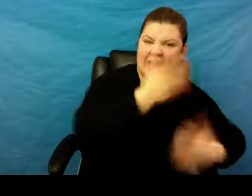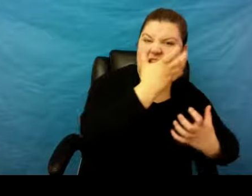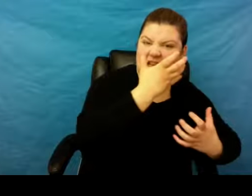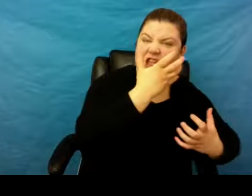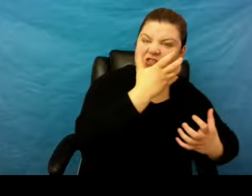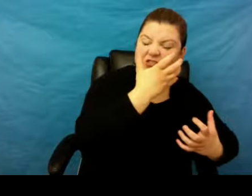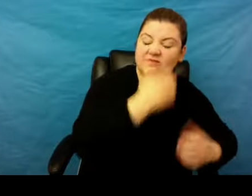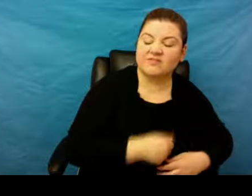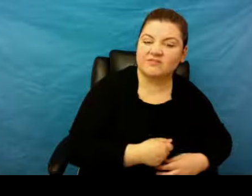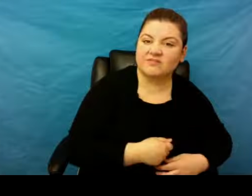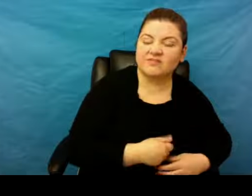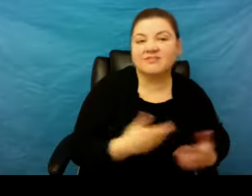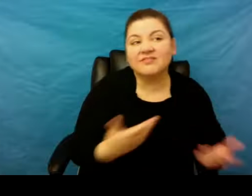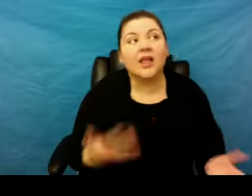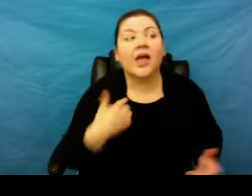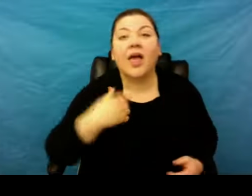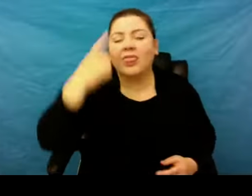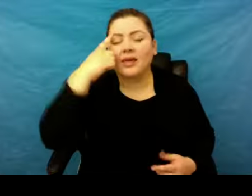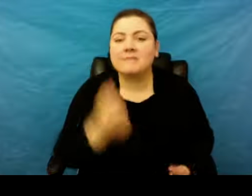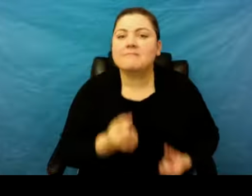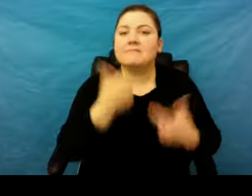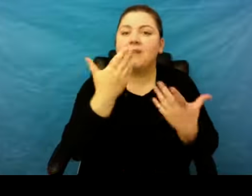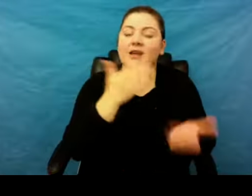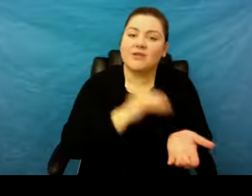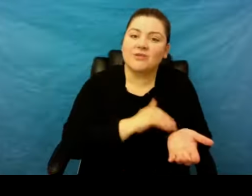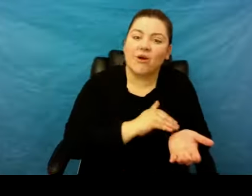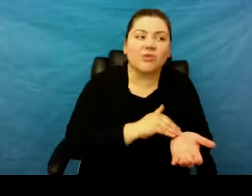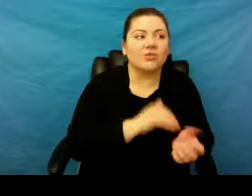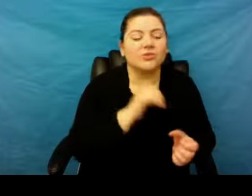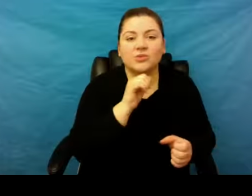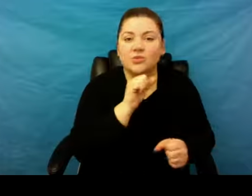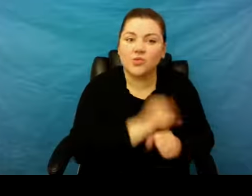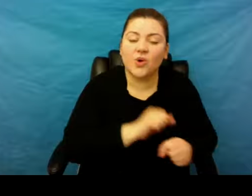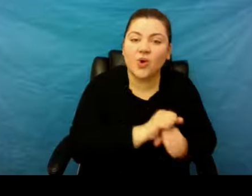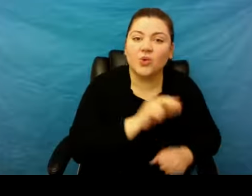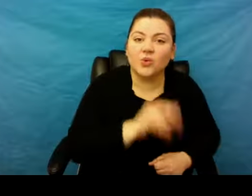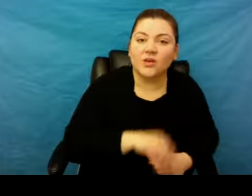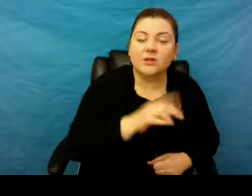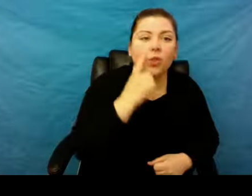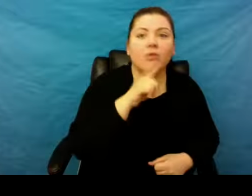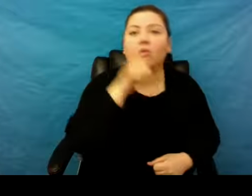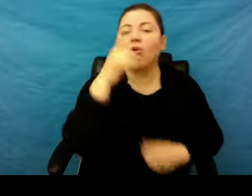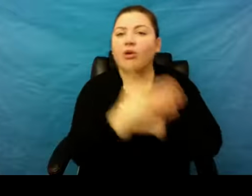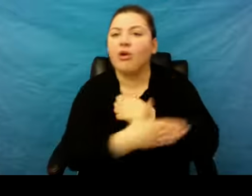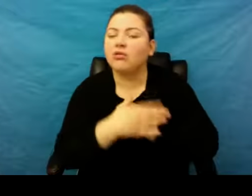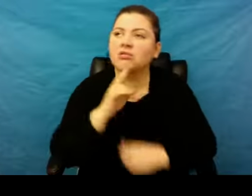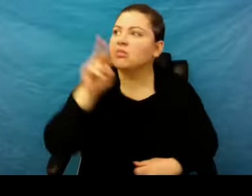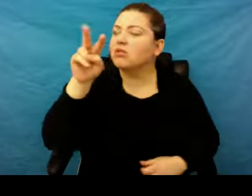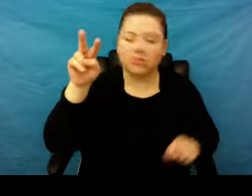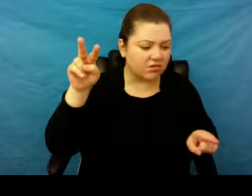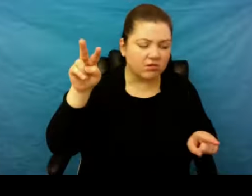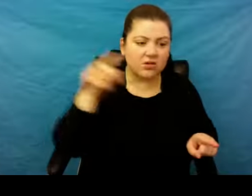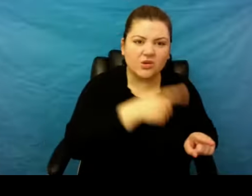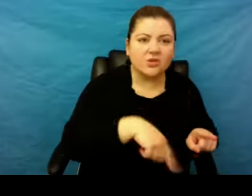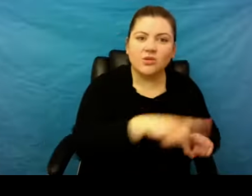I think a lot of doctors are looking around the country right now, especially doctors in New York, and thinking that people aren't taking